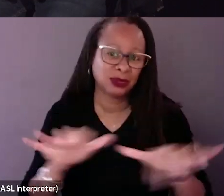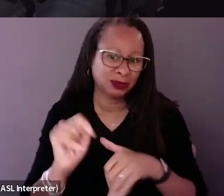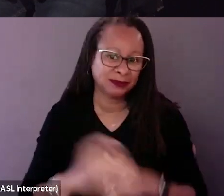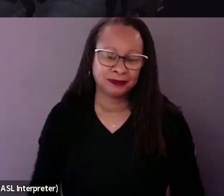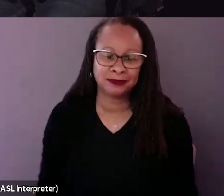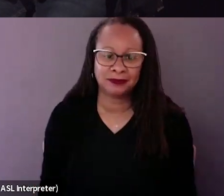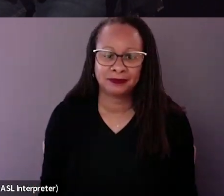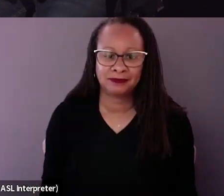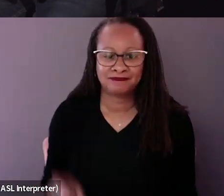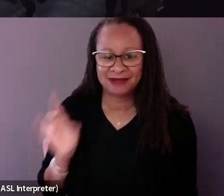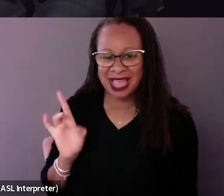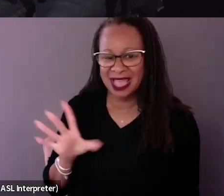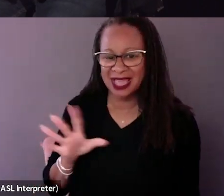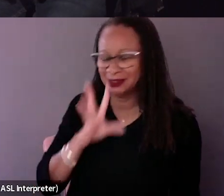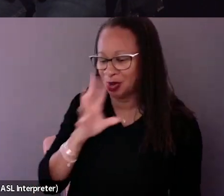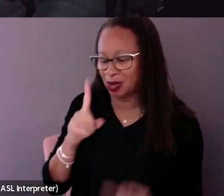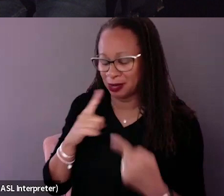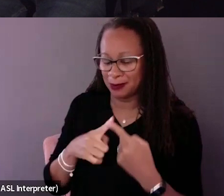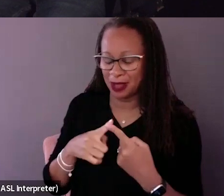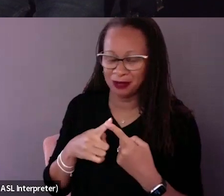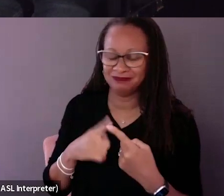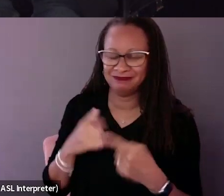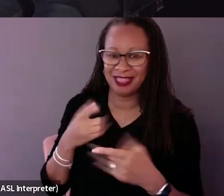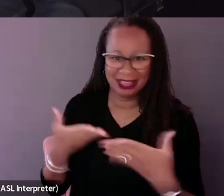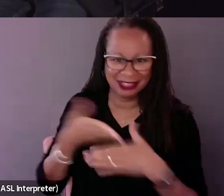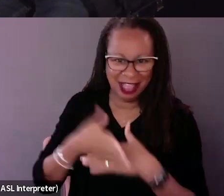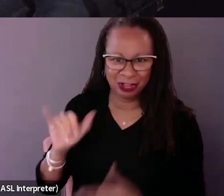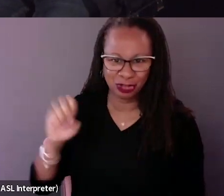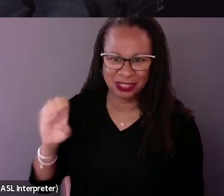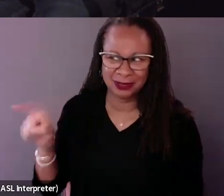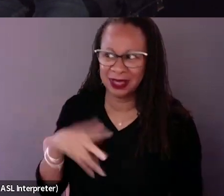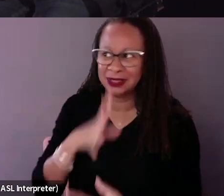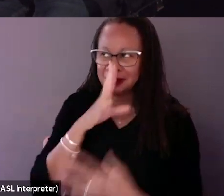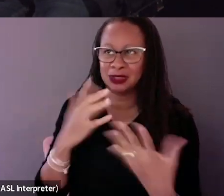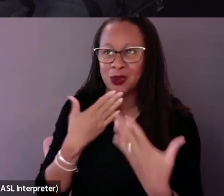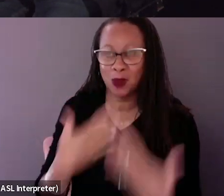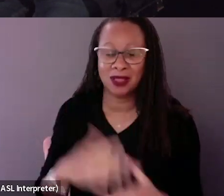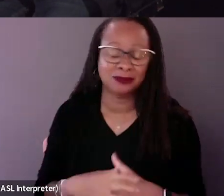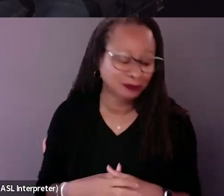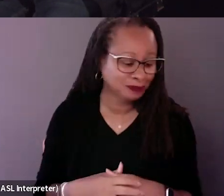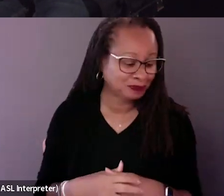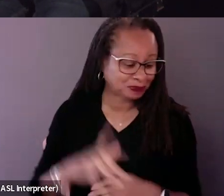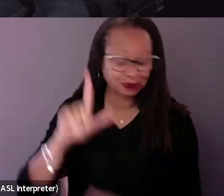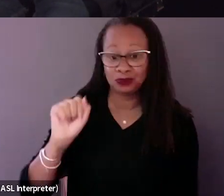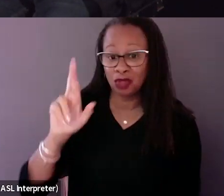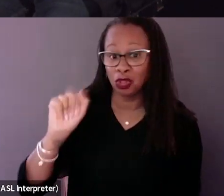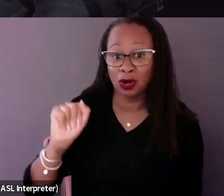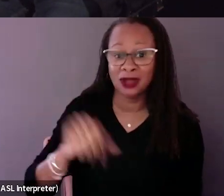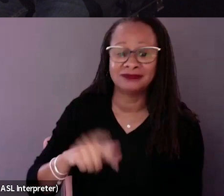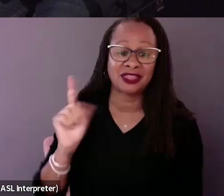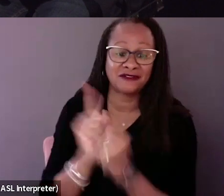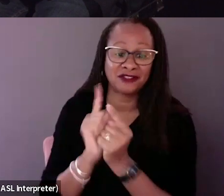I hate going after Jesse because he's so well spoken, but I remember our first meeting. I think we were both really nervous